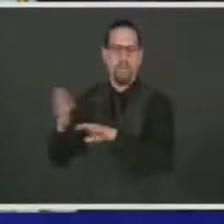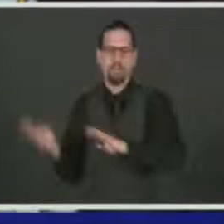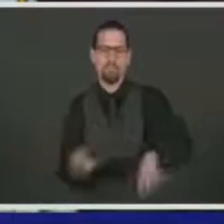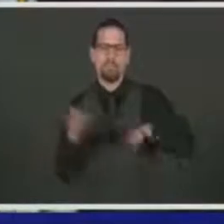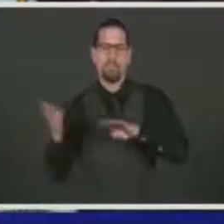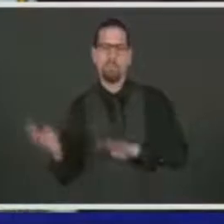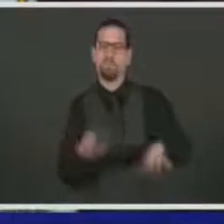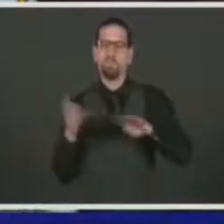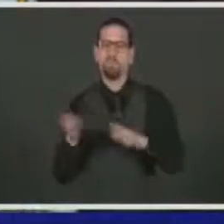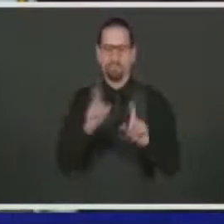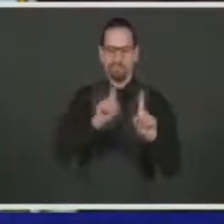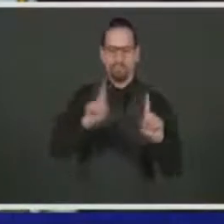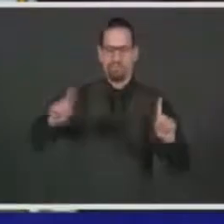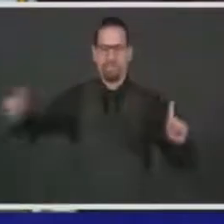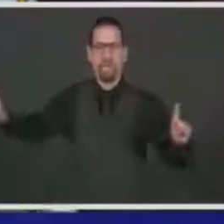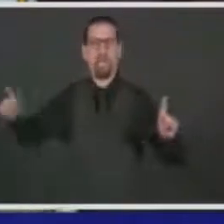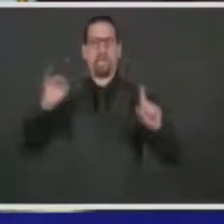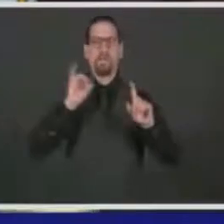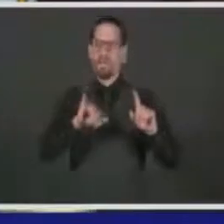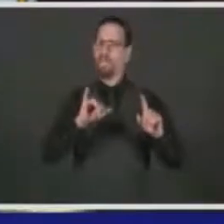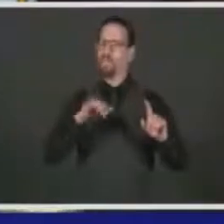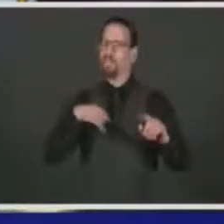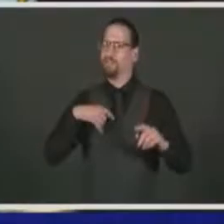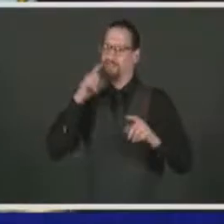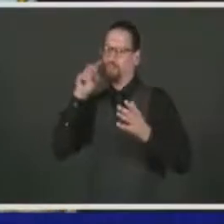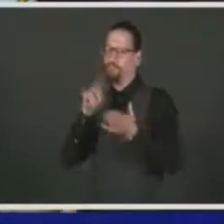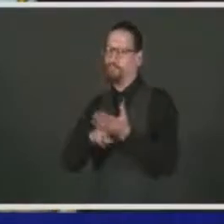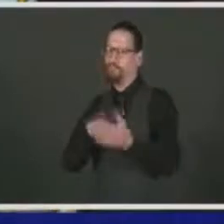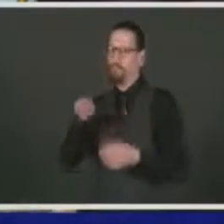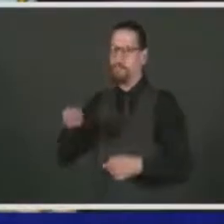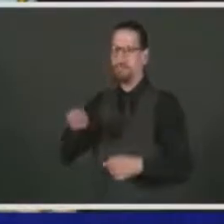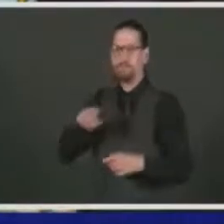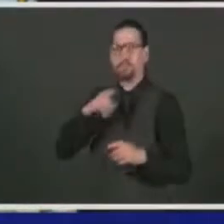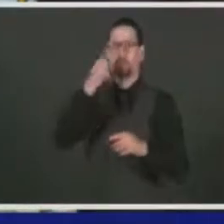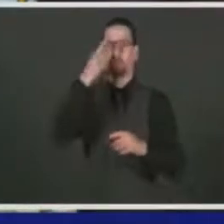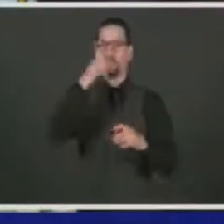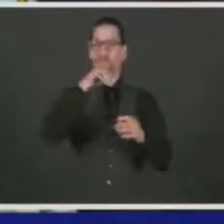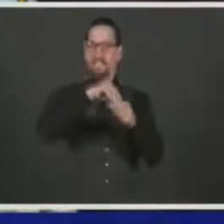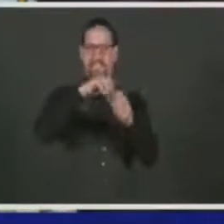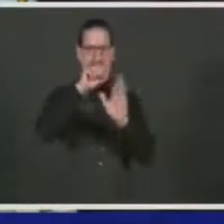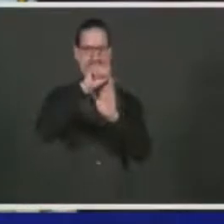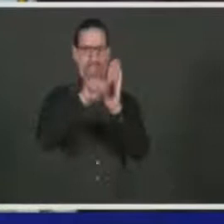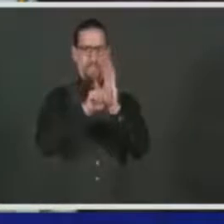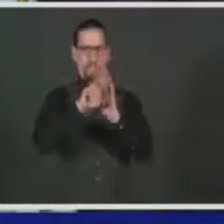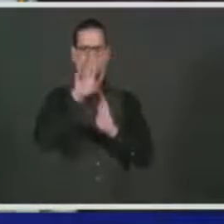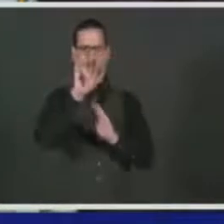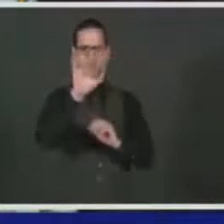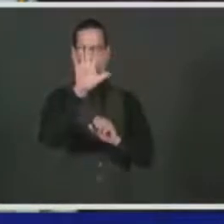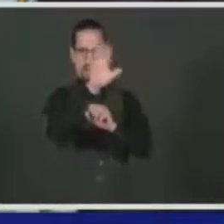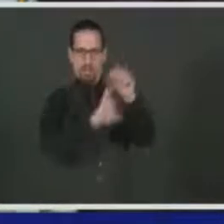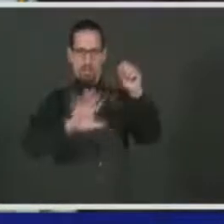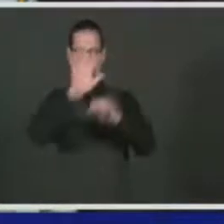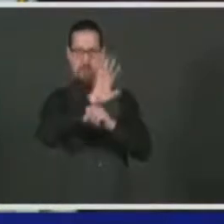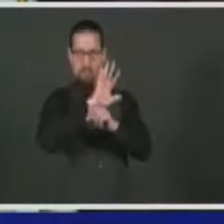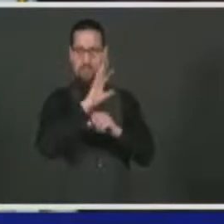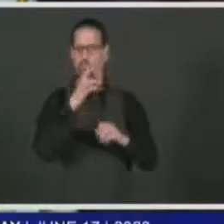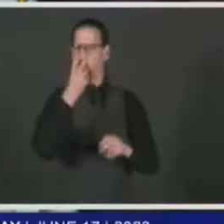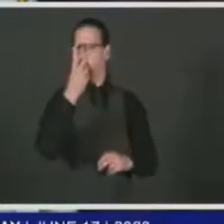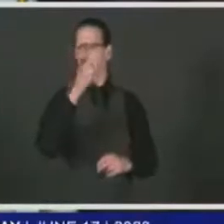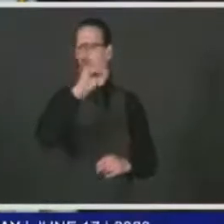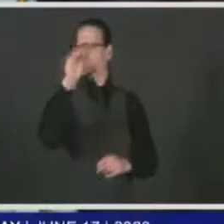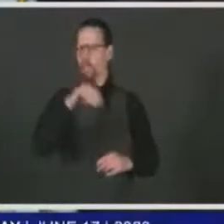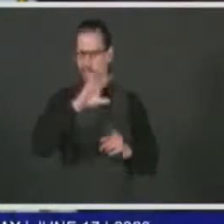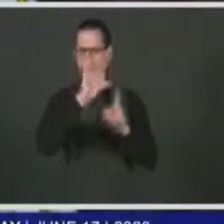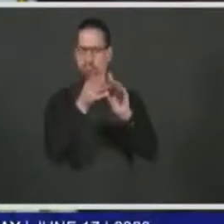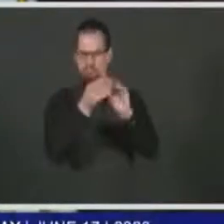because you could have a 2% test positive rate in the state, but an outbreak happening under your nose in